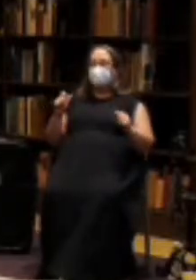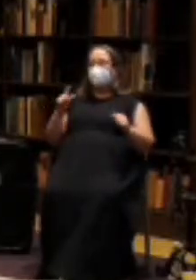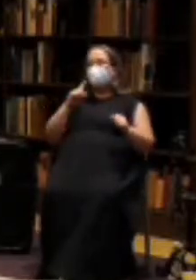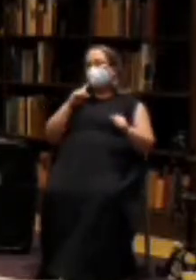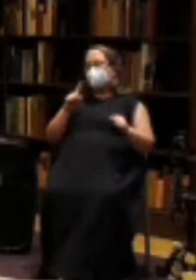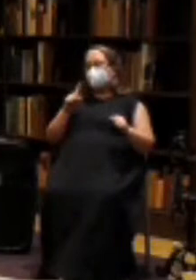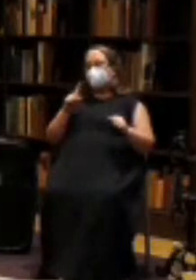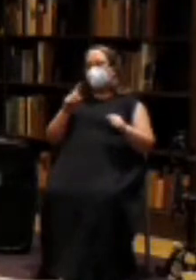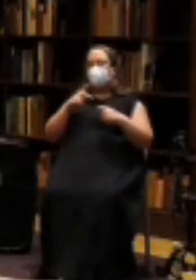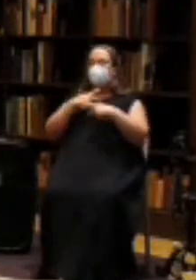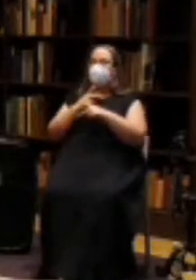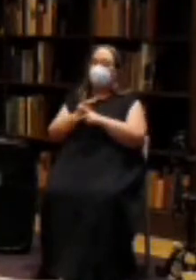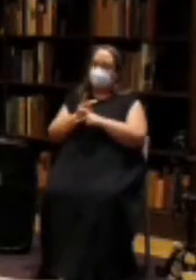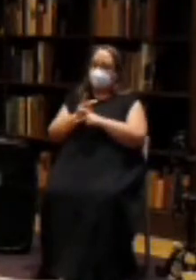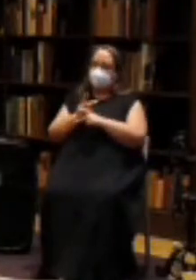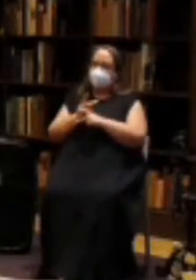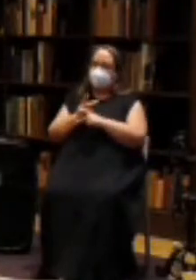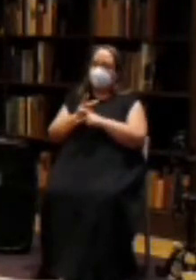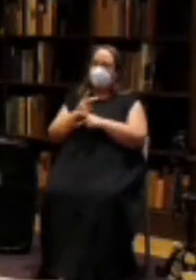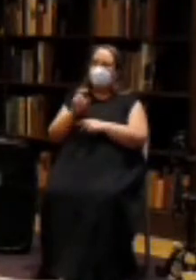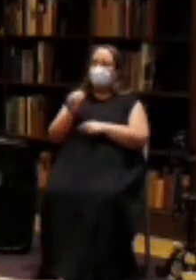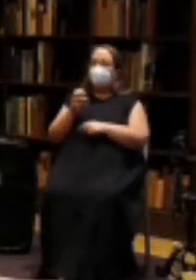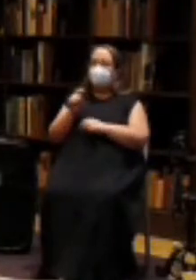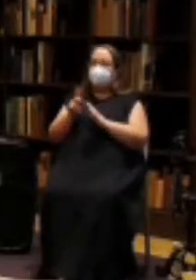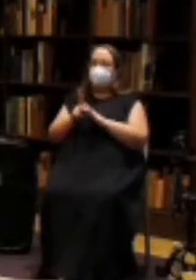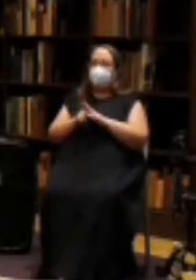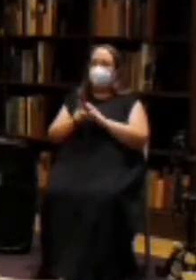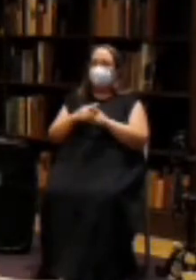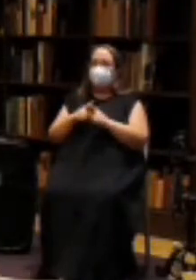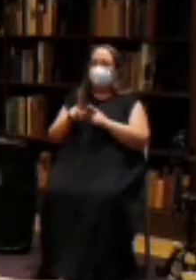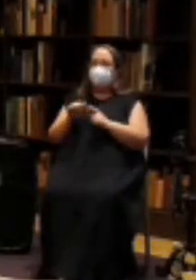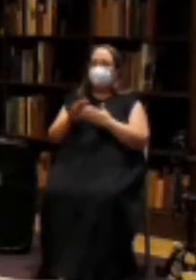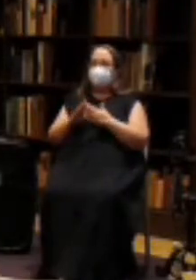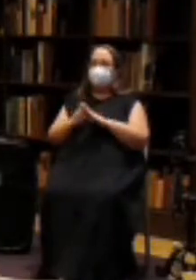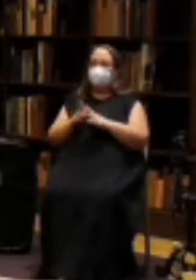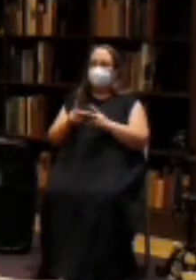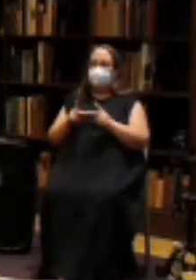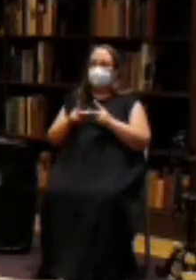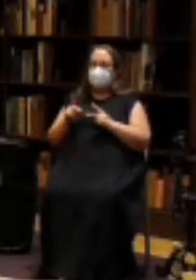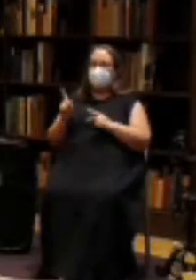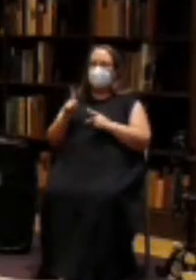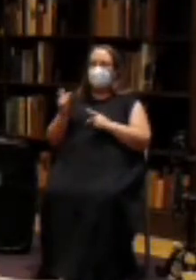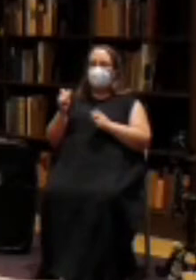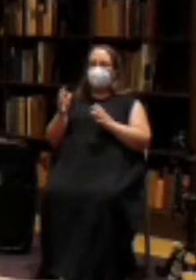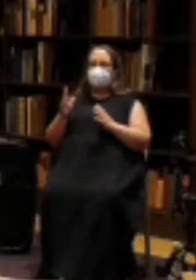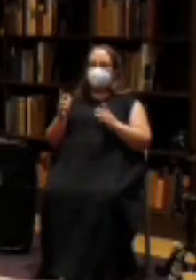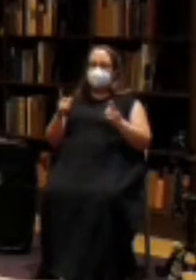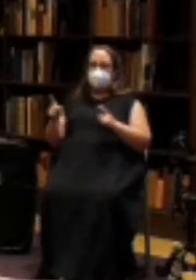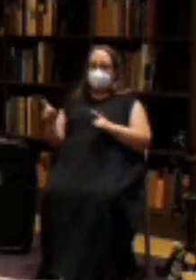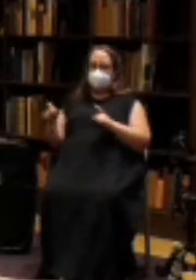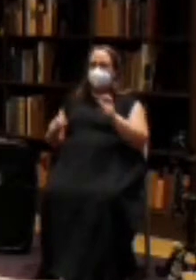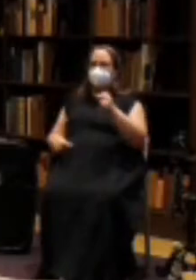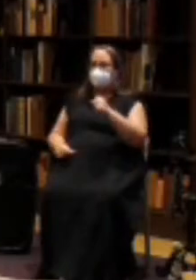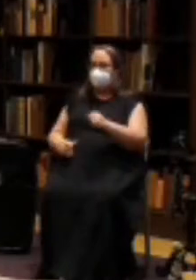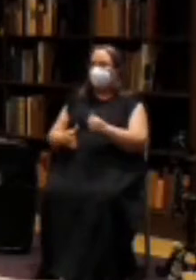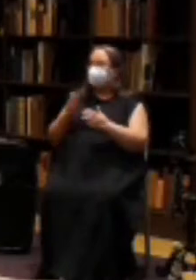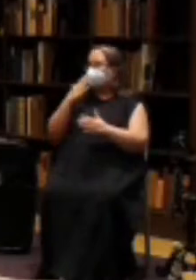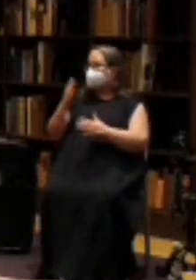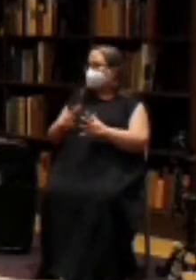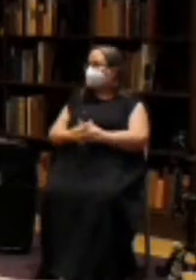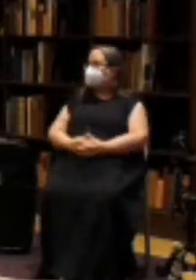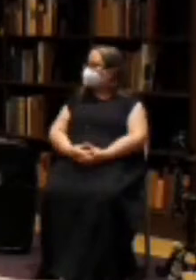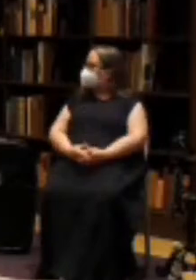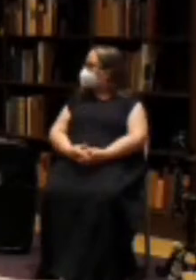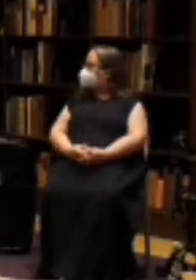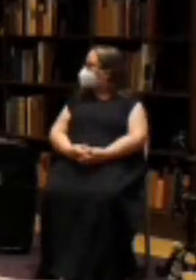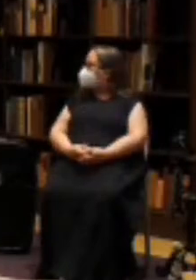the product of these racist policies, but then they also can become places where activism happens. Yes. Thank you.